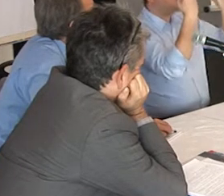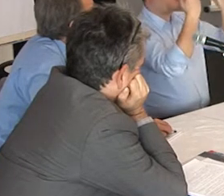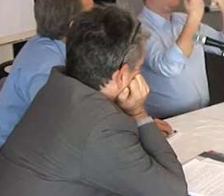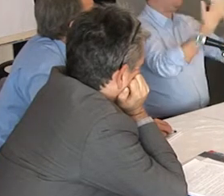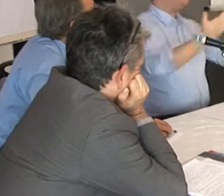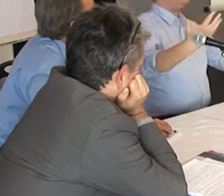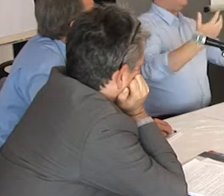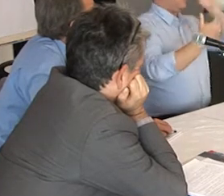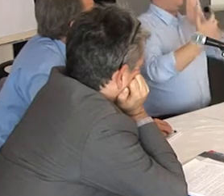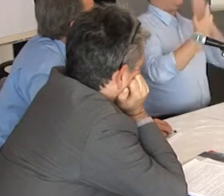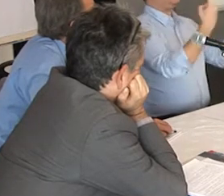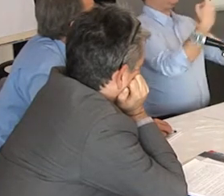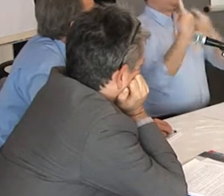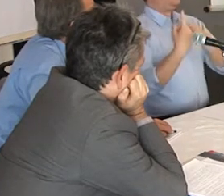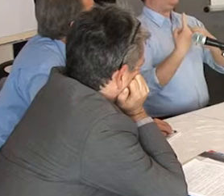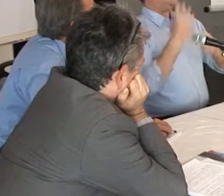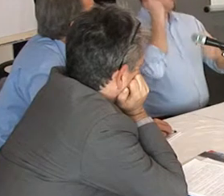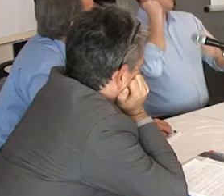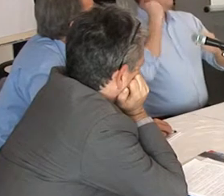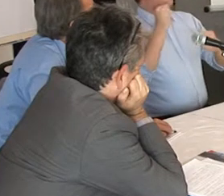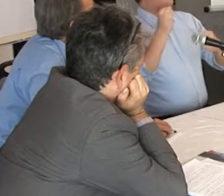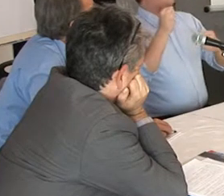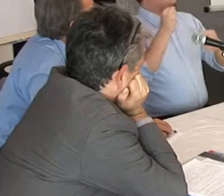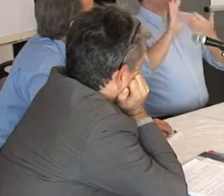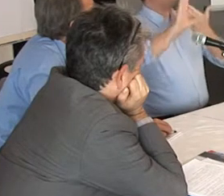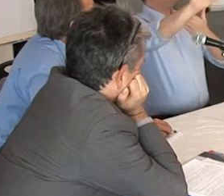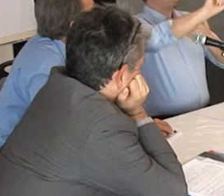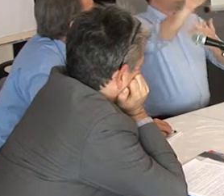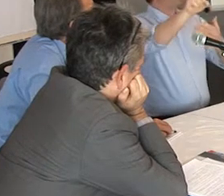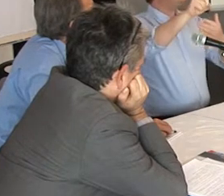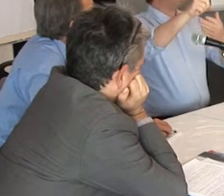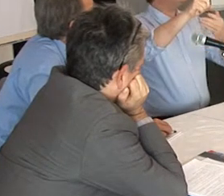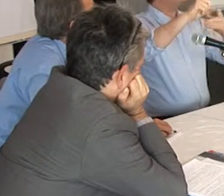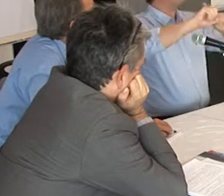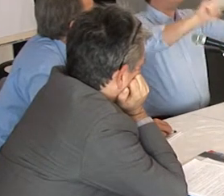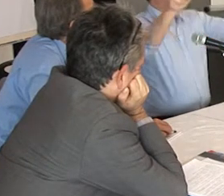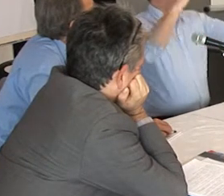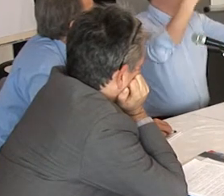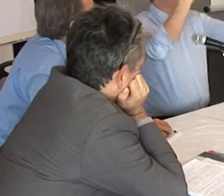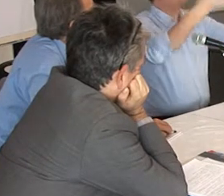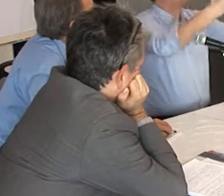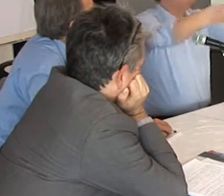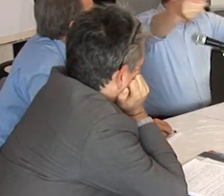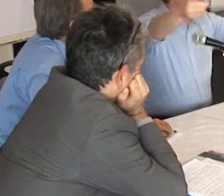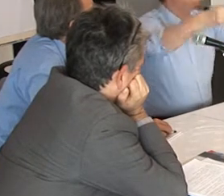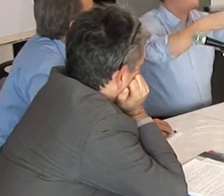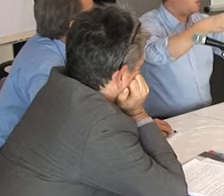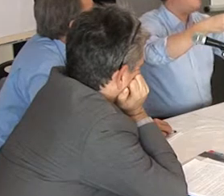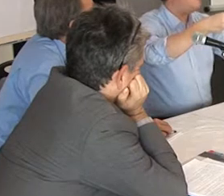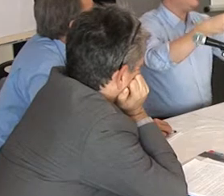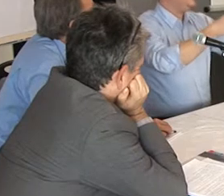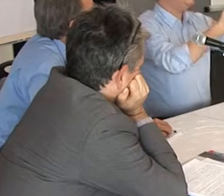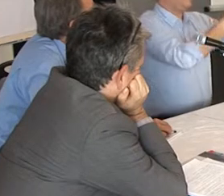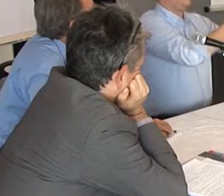how to handle catastrophes or other serious situations concerning deaf people. I'm